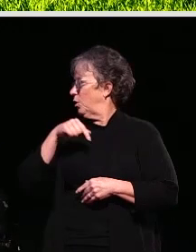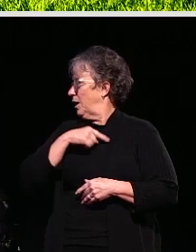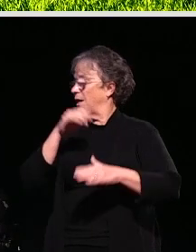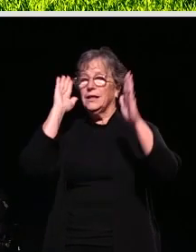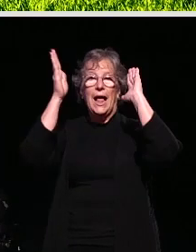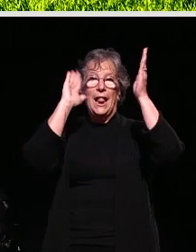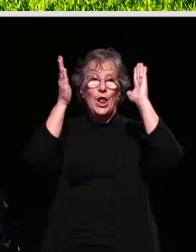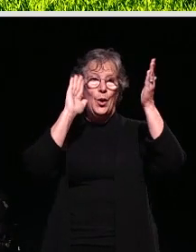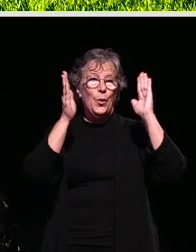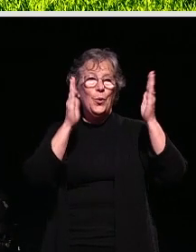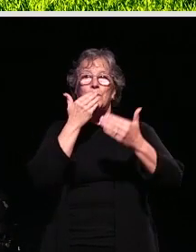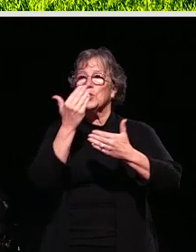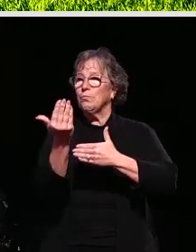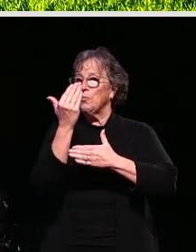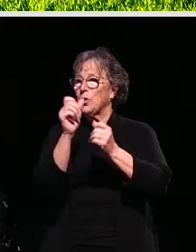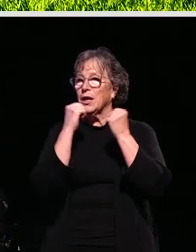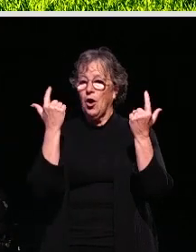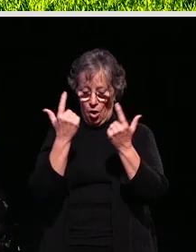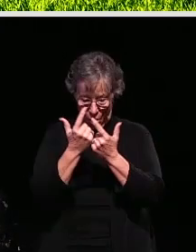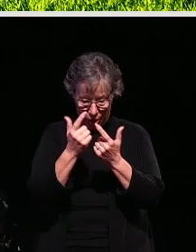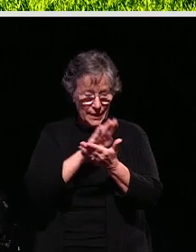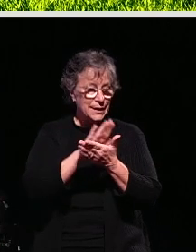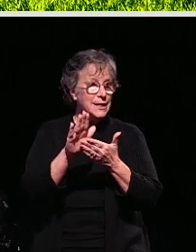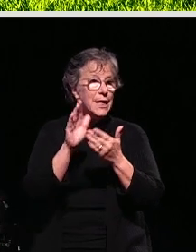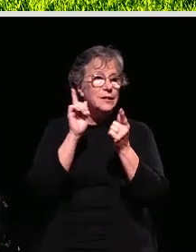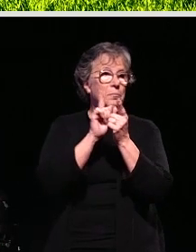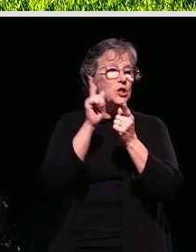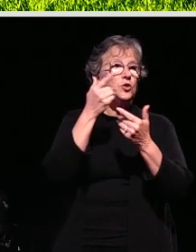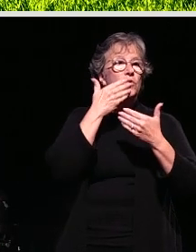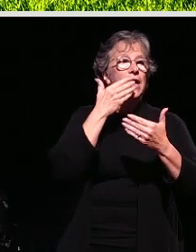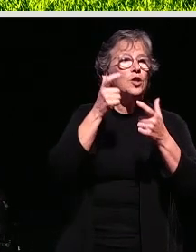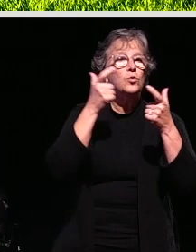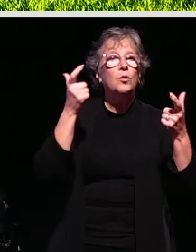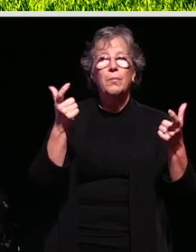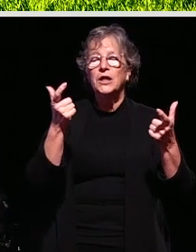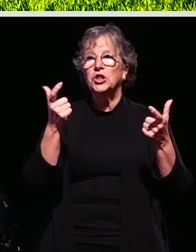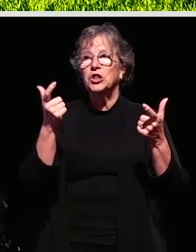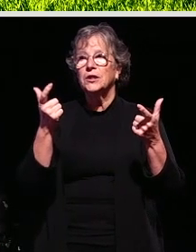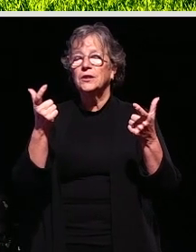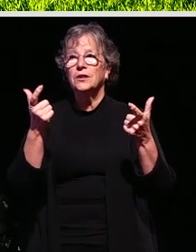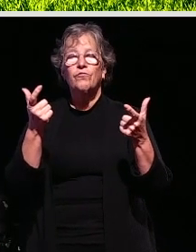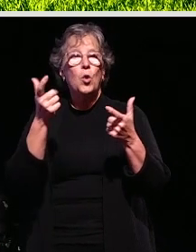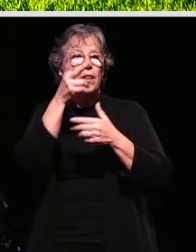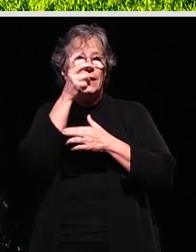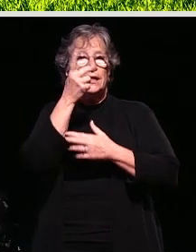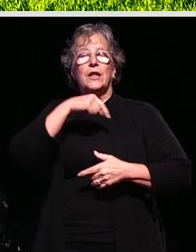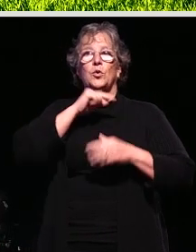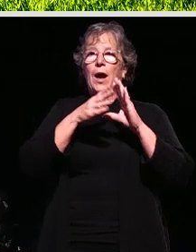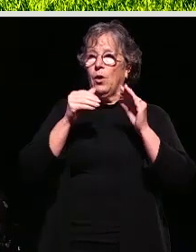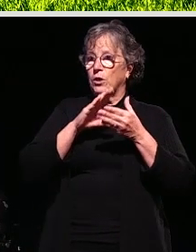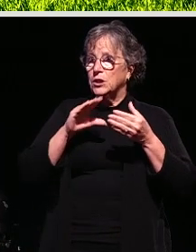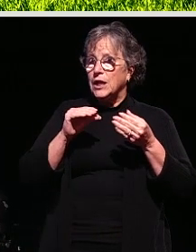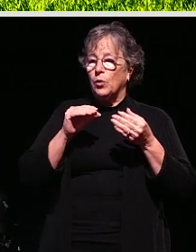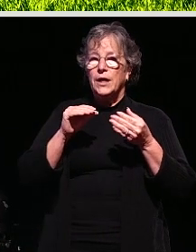Hi, good morning, everyone. Very nice to meet you. Thank you so much for taking the time to hear about our story and where we're going with Clean